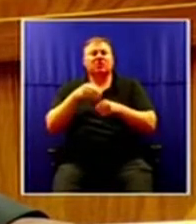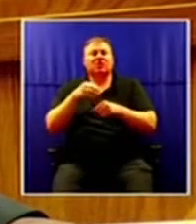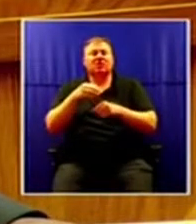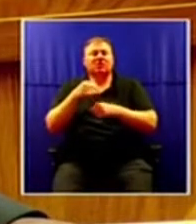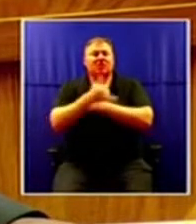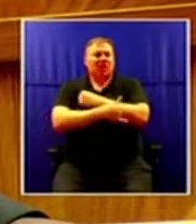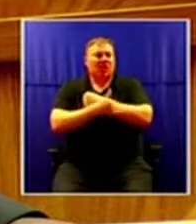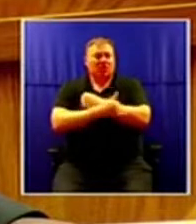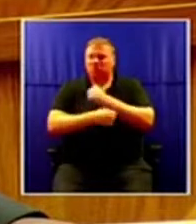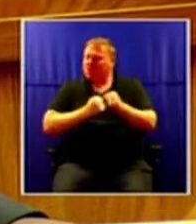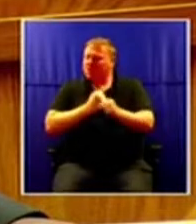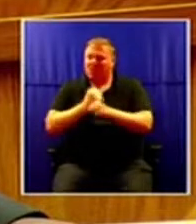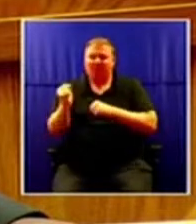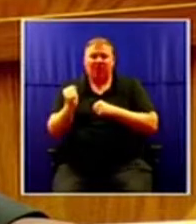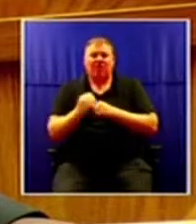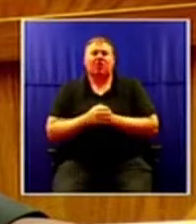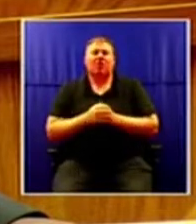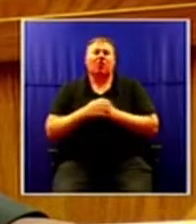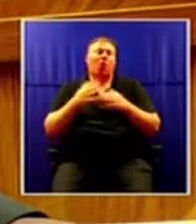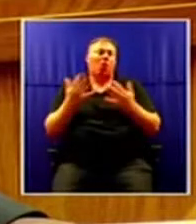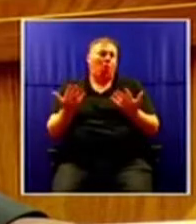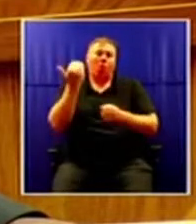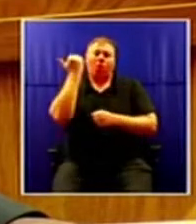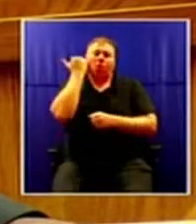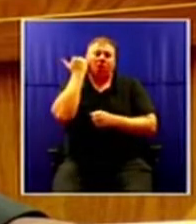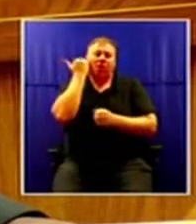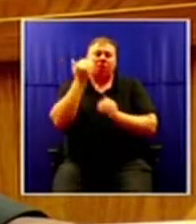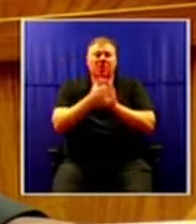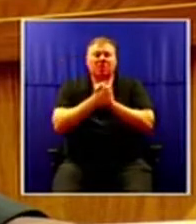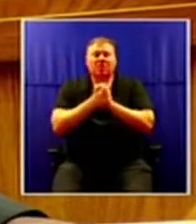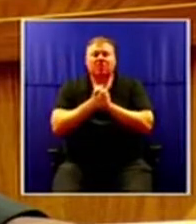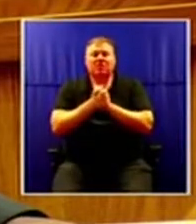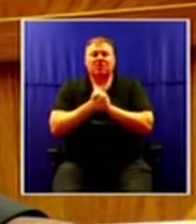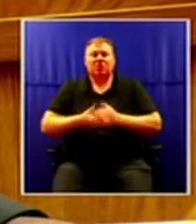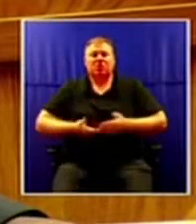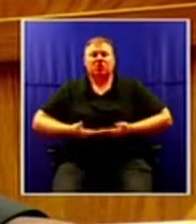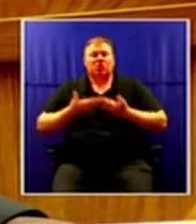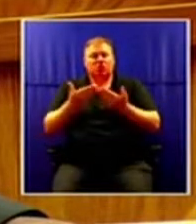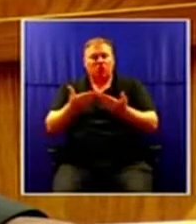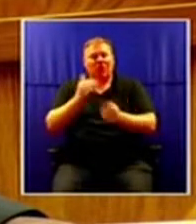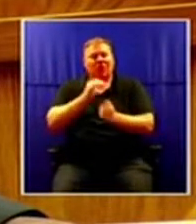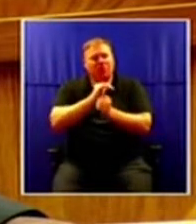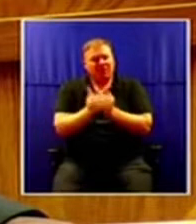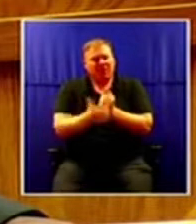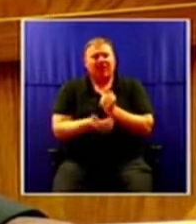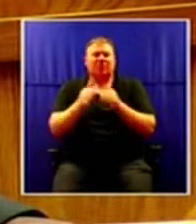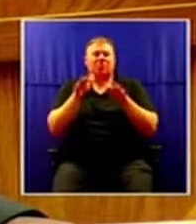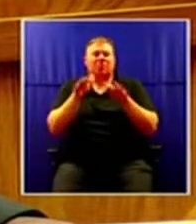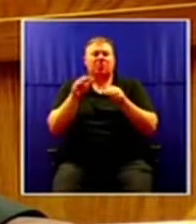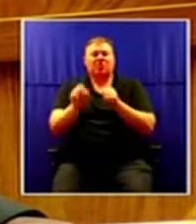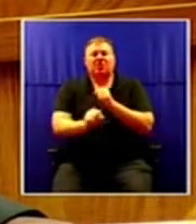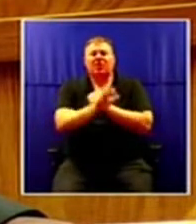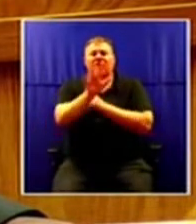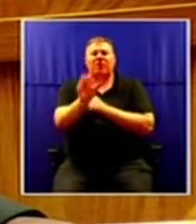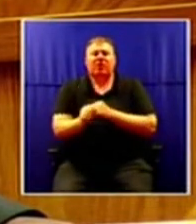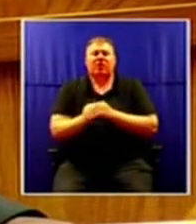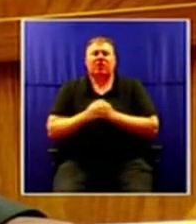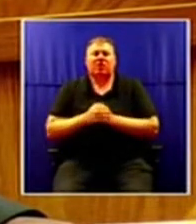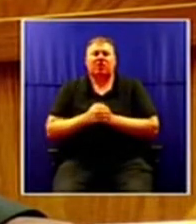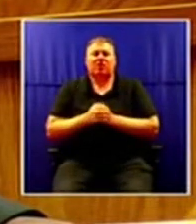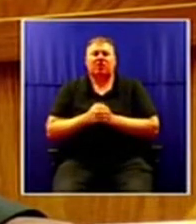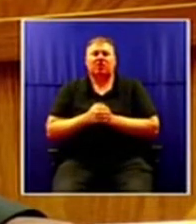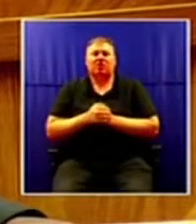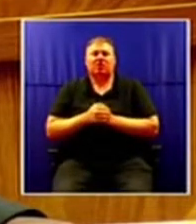or in the commitment of this government to serve and protect the people of South Africa. And